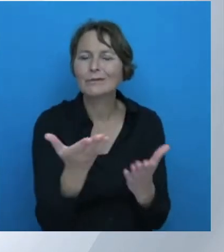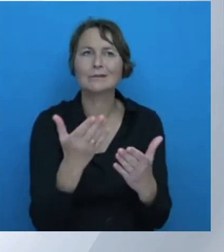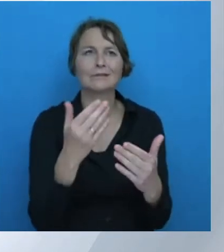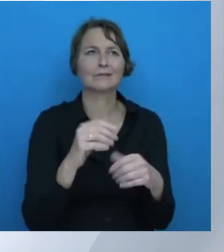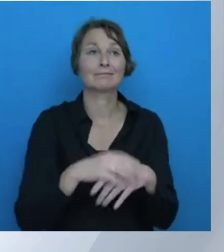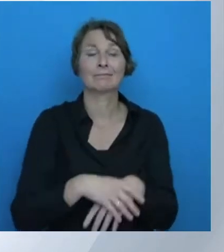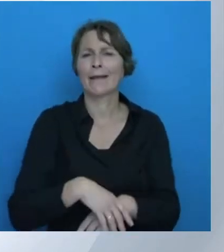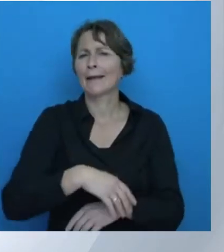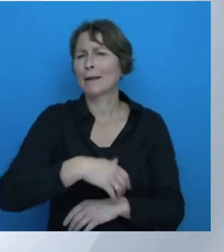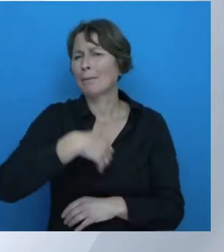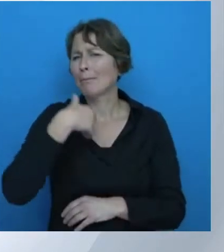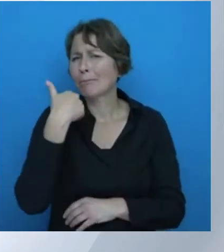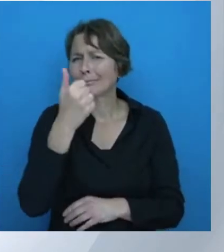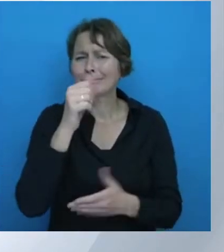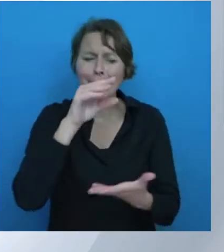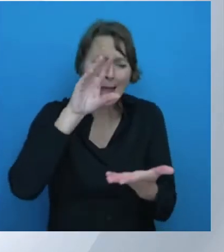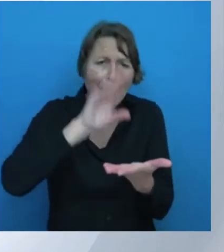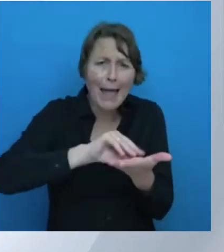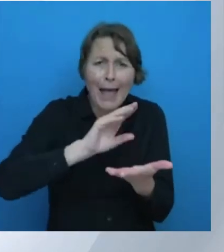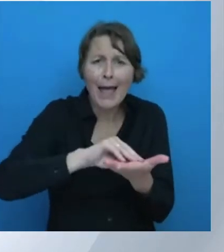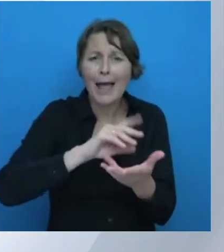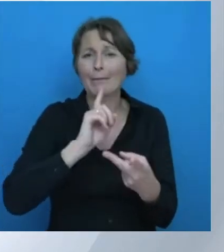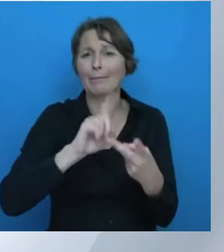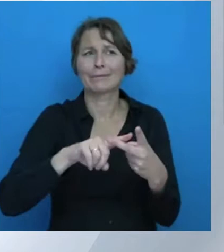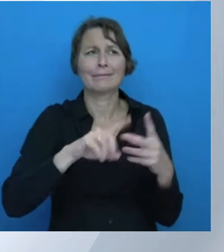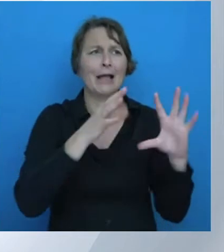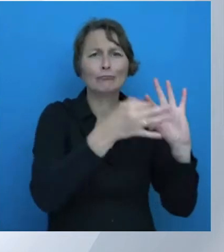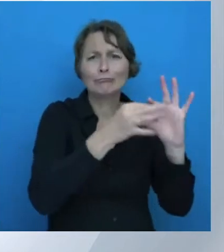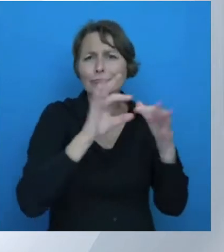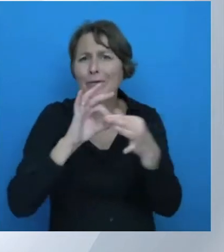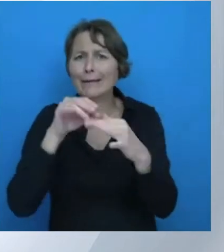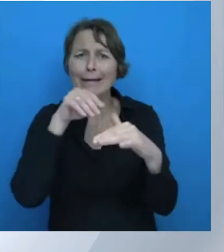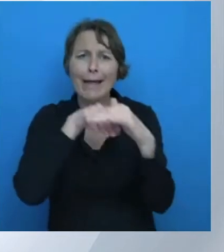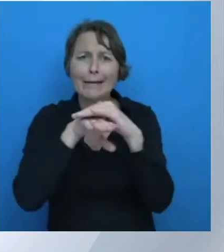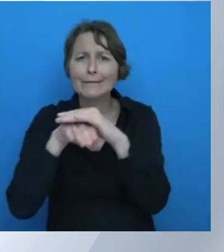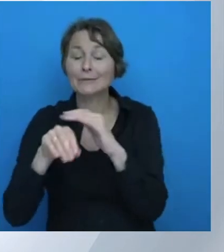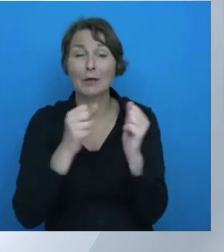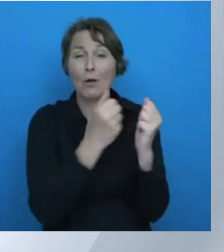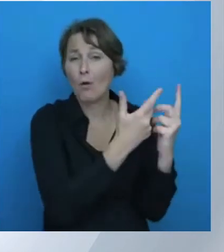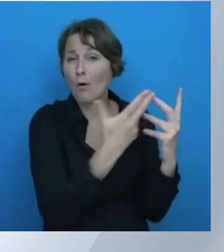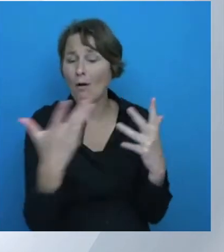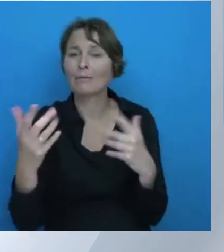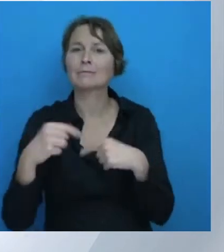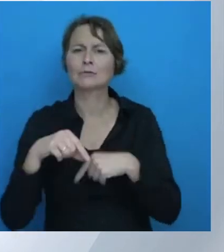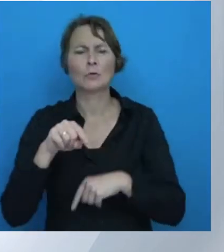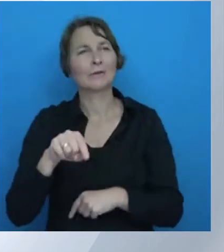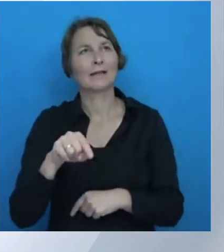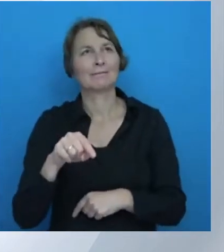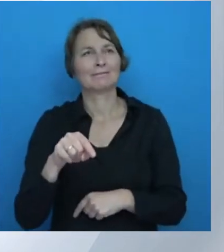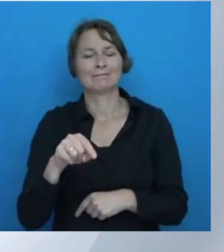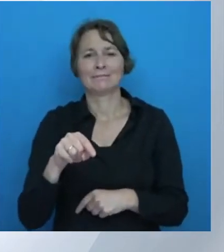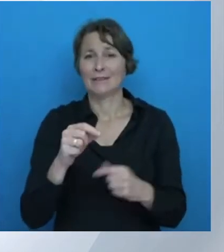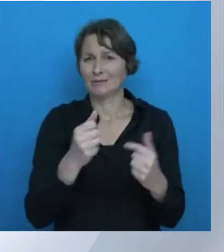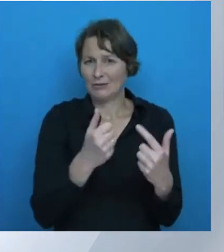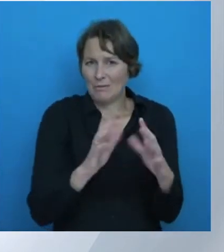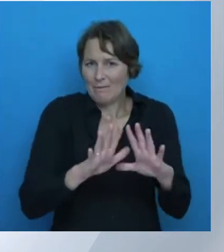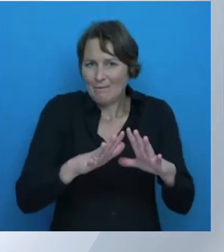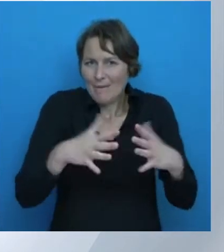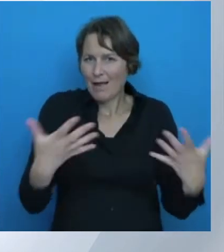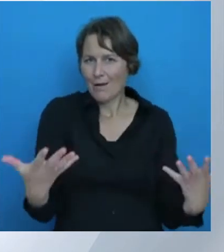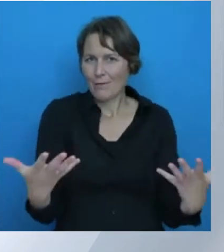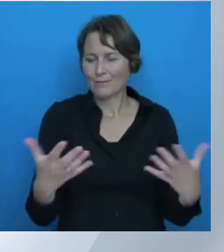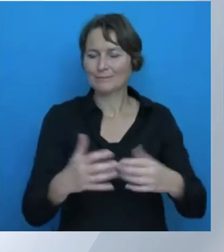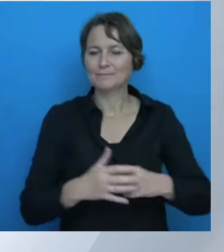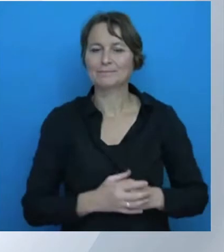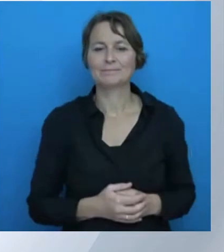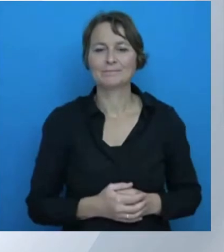accessibility chain is accessibility compliance, will increase productivity and innovation. And I'm going to show you how. So create